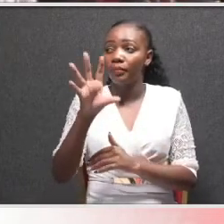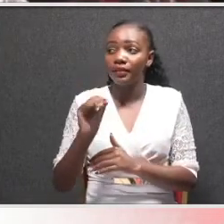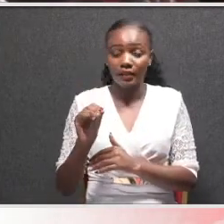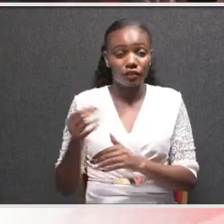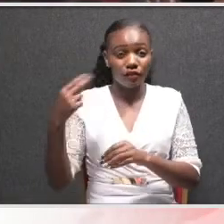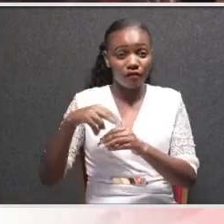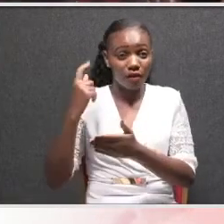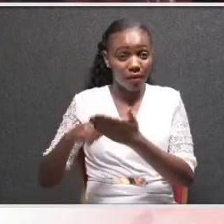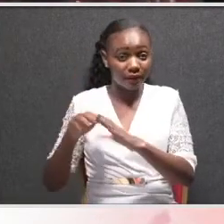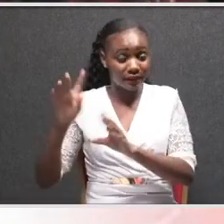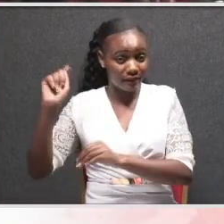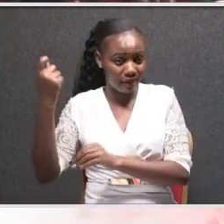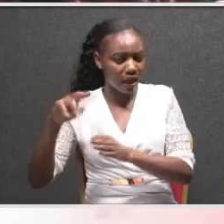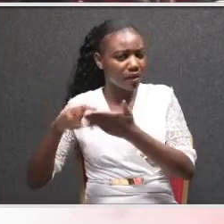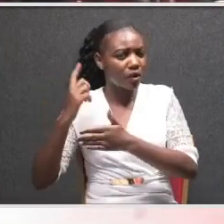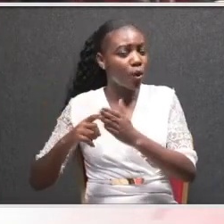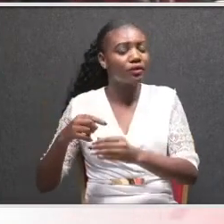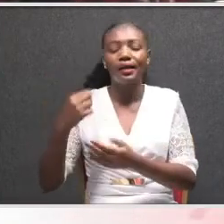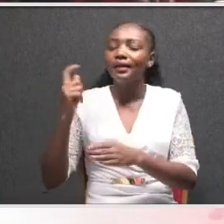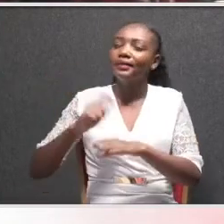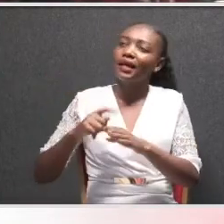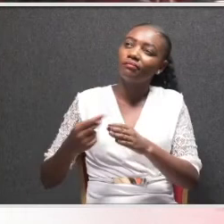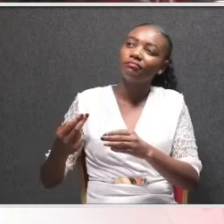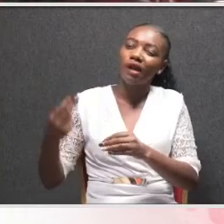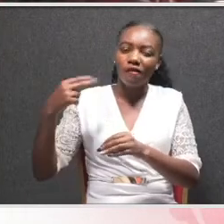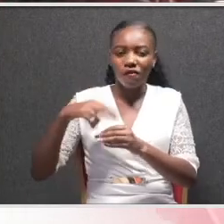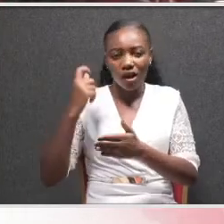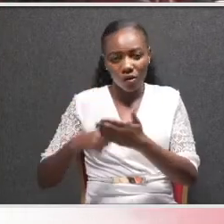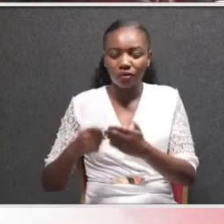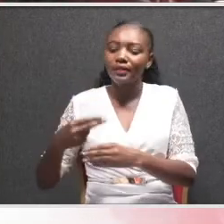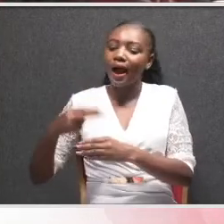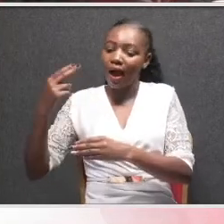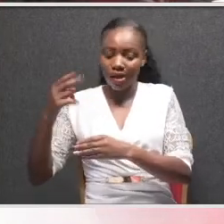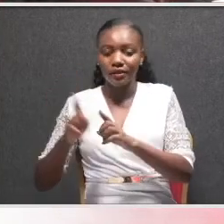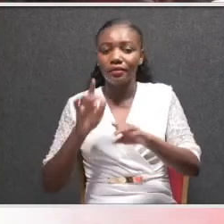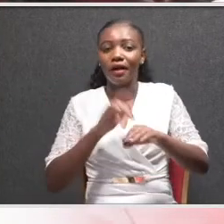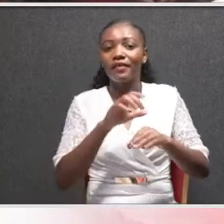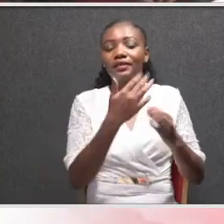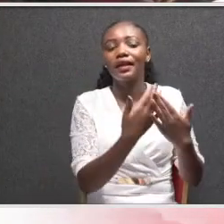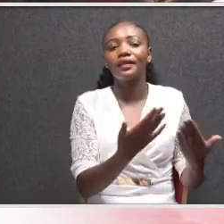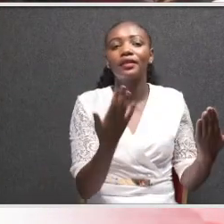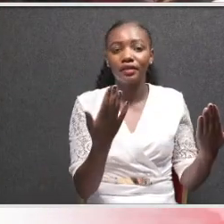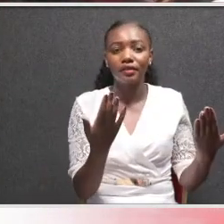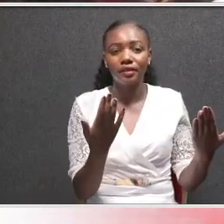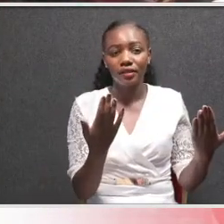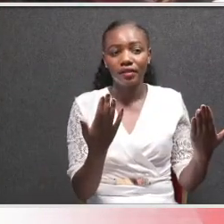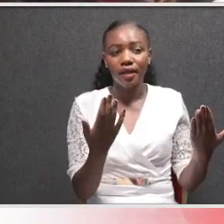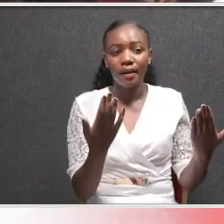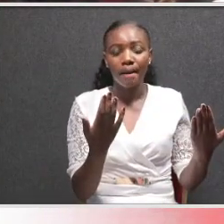Kenya. Na kwa hivyo, bei ya mafuta ikiongezeka, sio bei ya mafuta imeongezeka, ni kodi ambayo